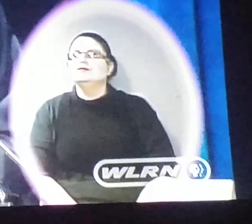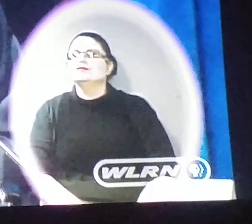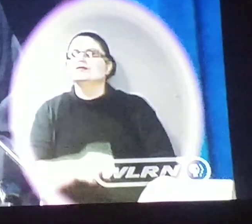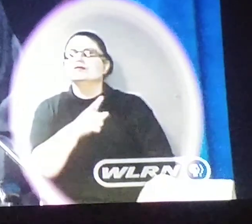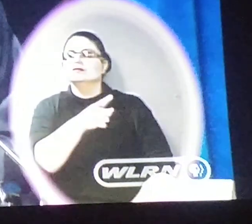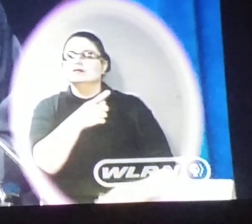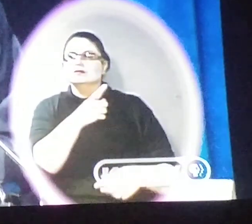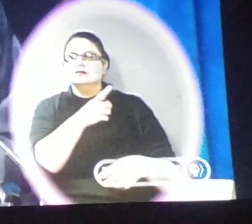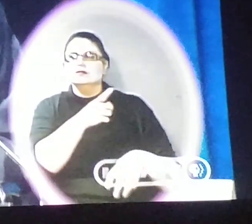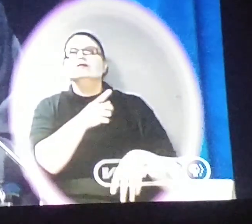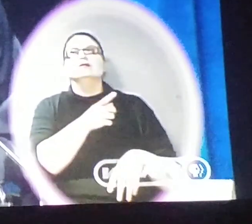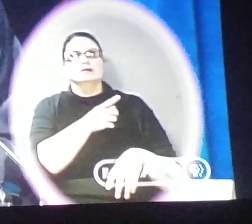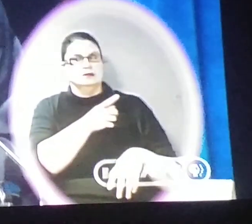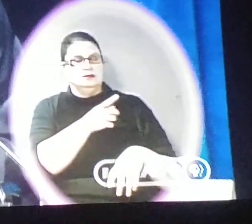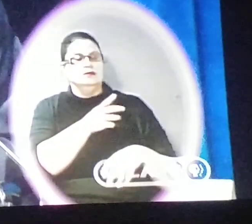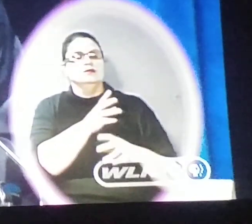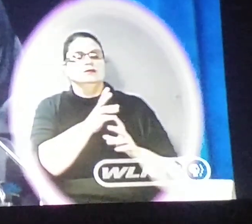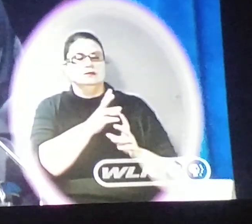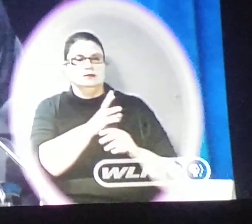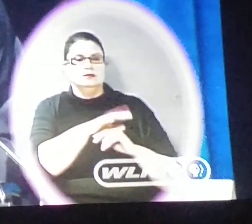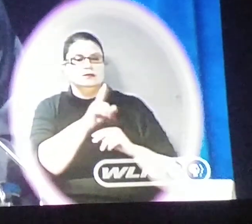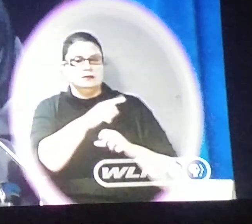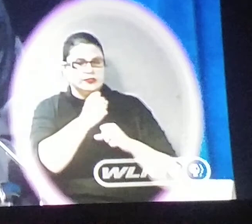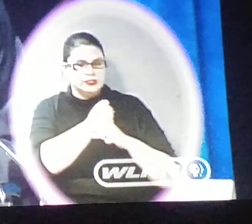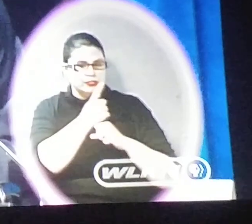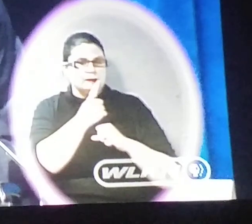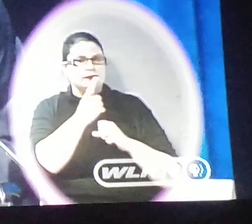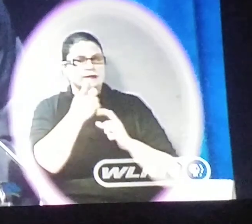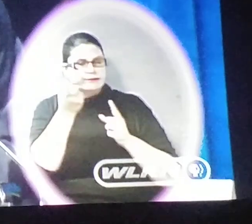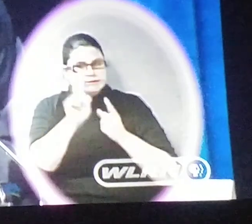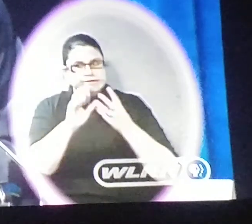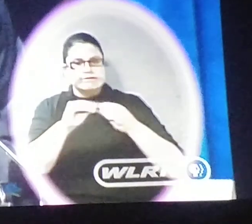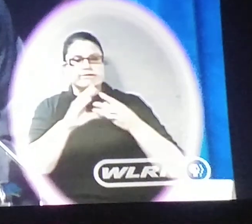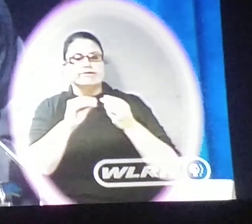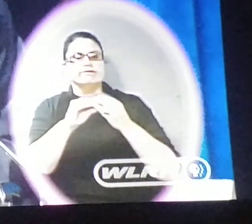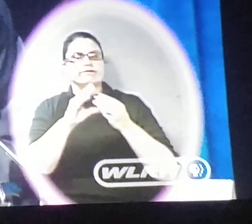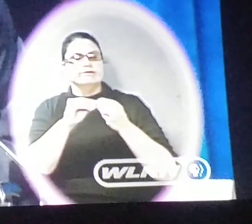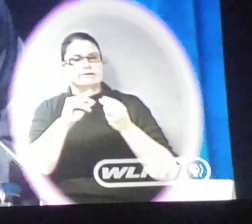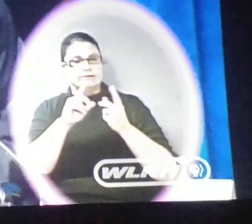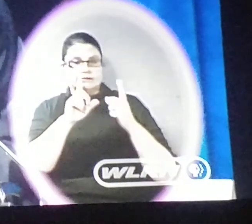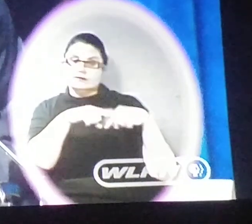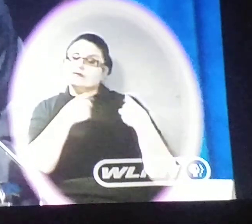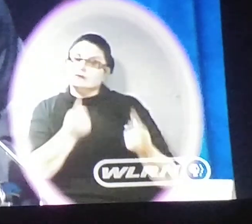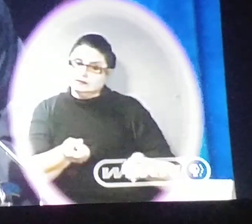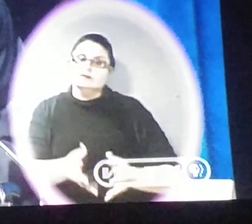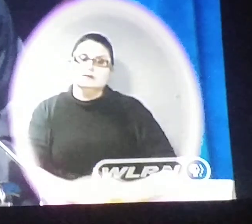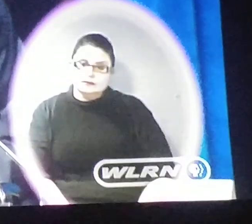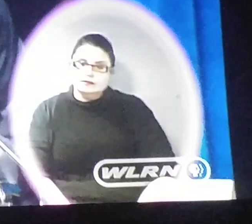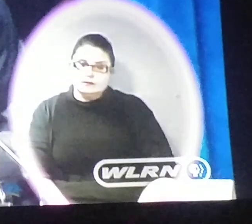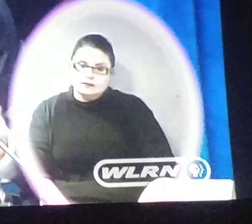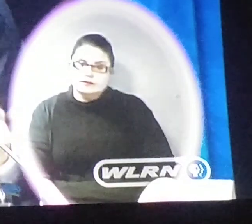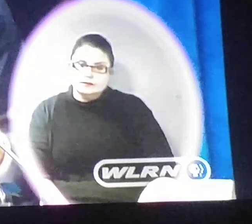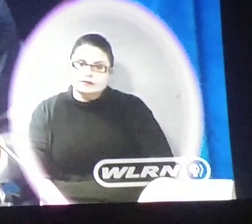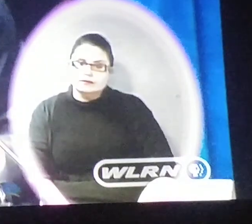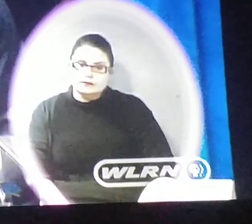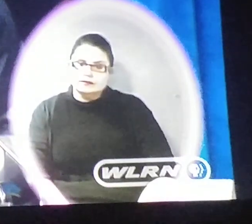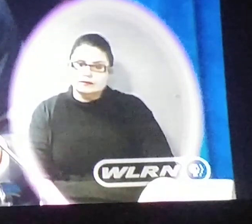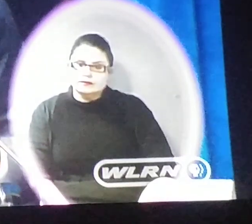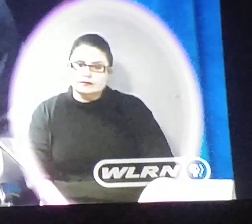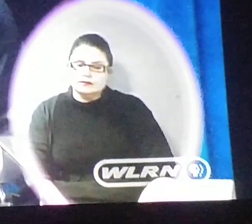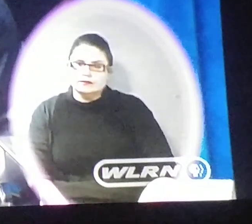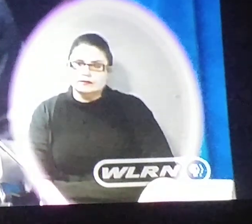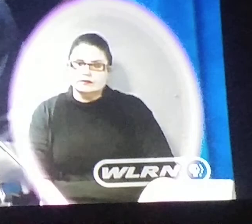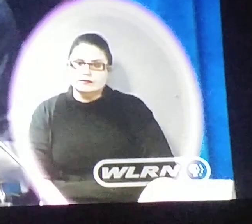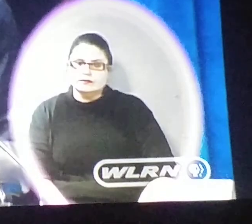She's been making this request for some time. And at some point off the